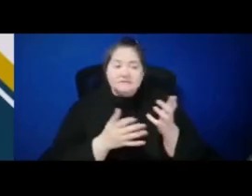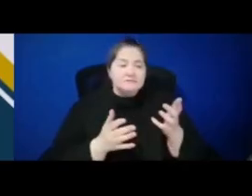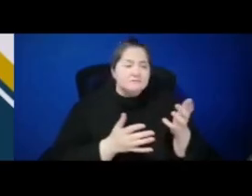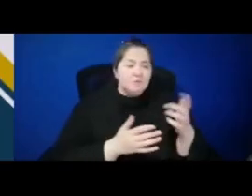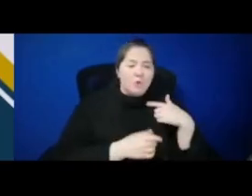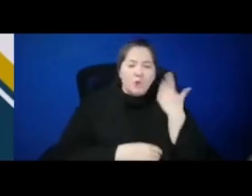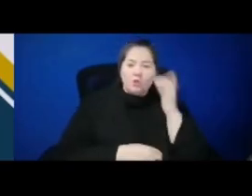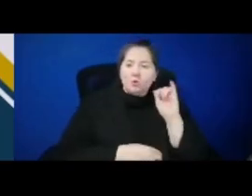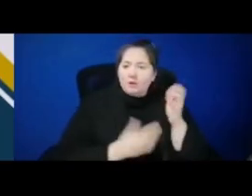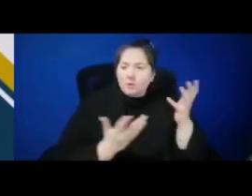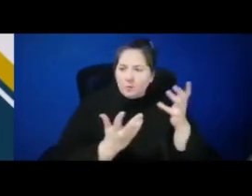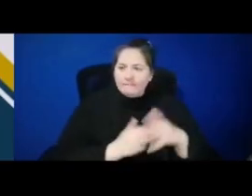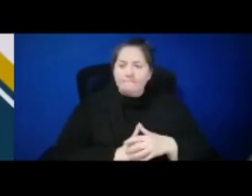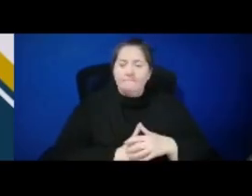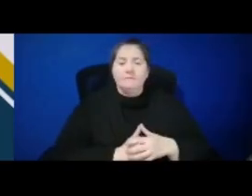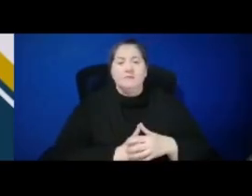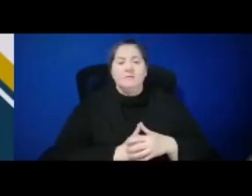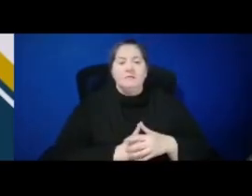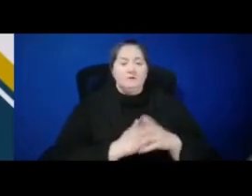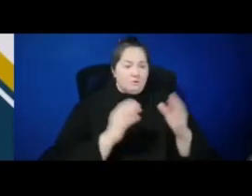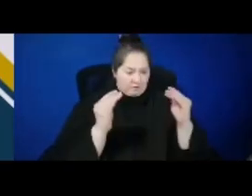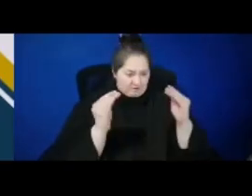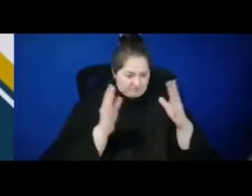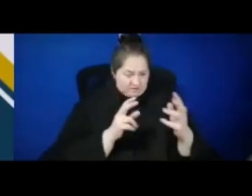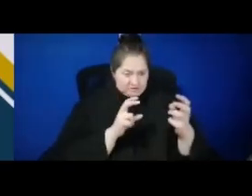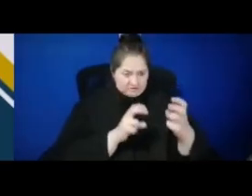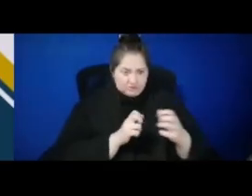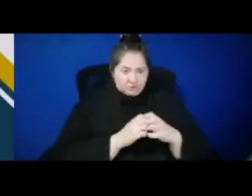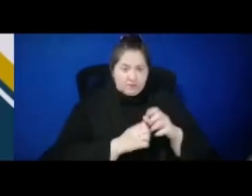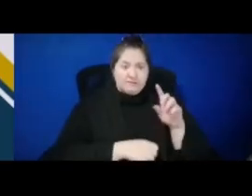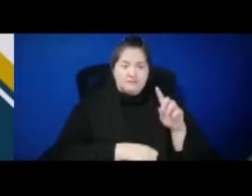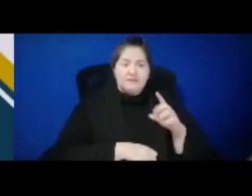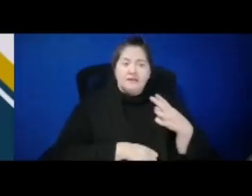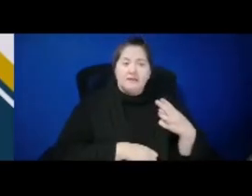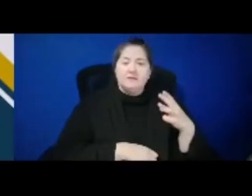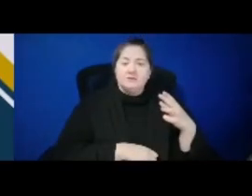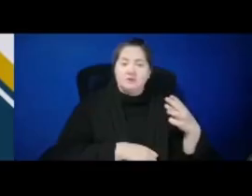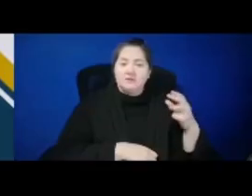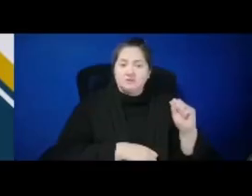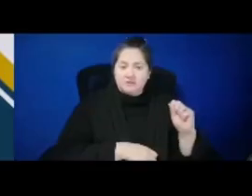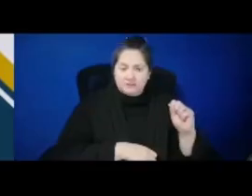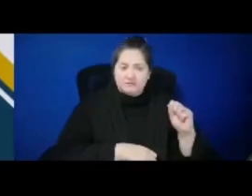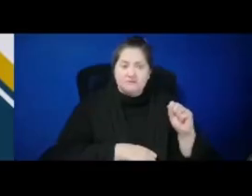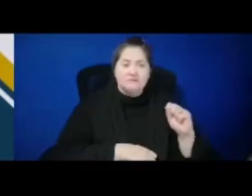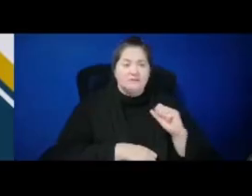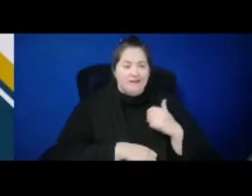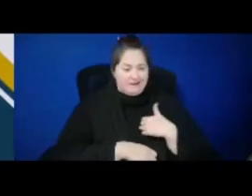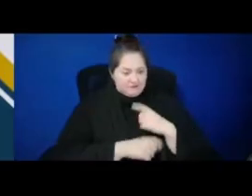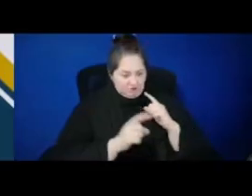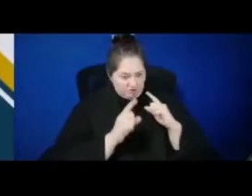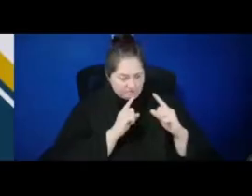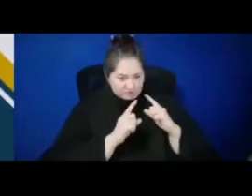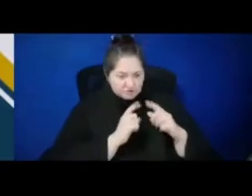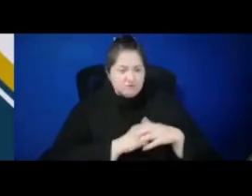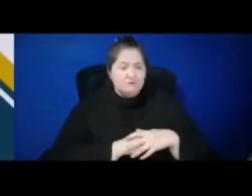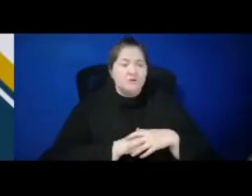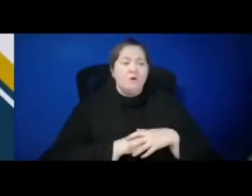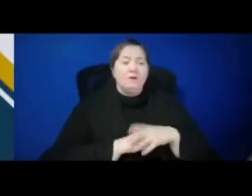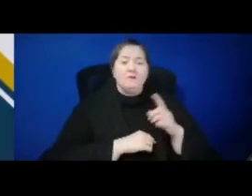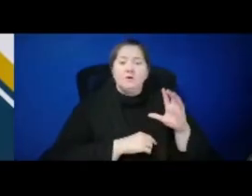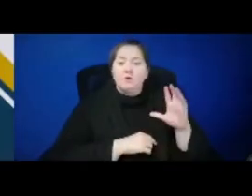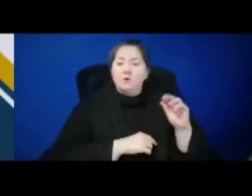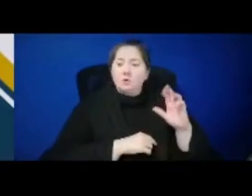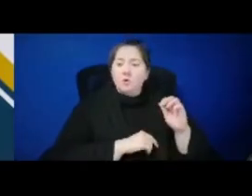like. And so when our faculty sat down with DHHS and they started having these conversations, it was, they said, these are our